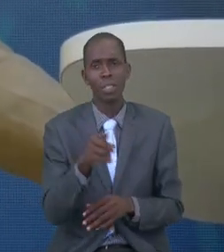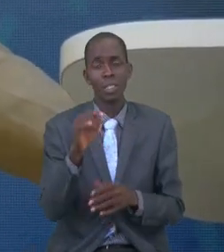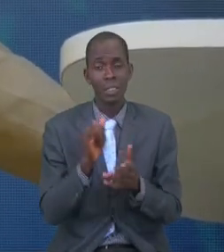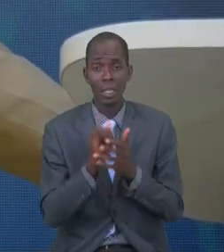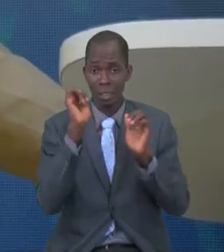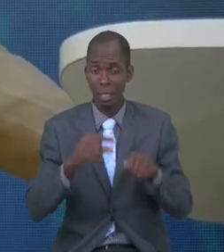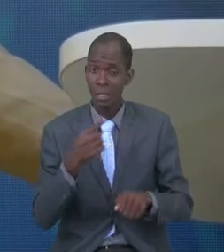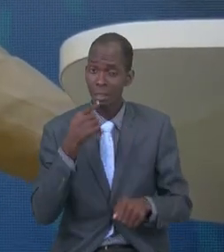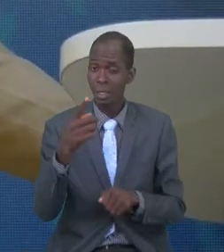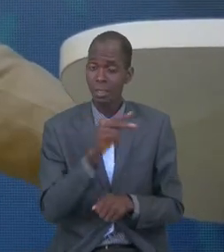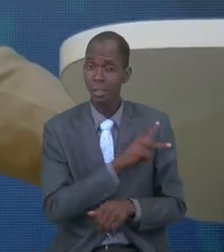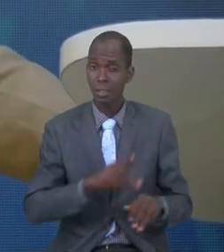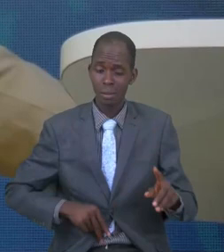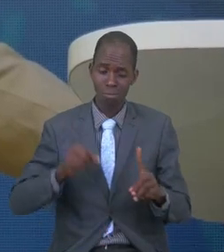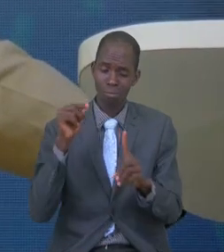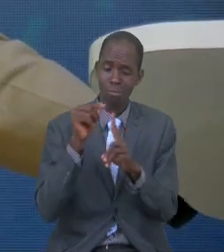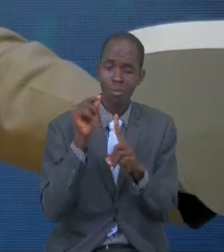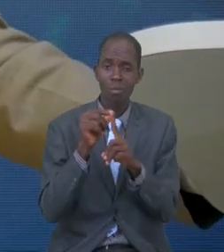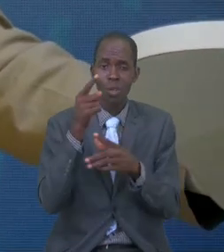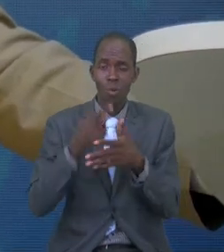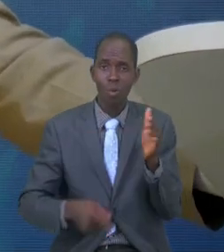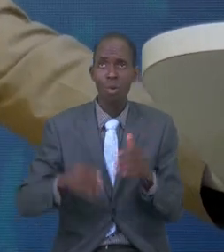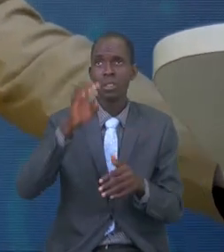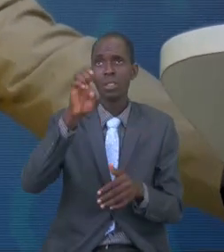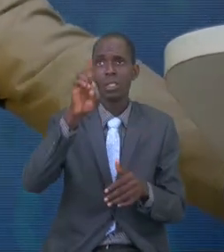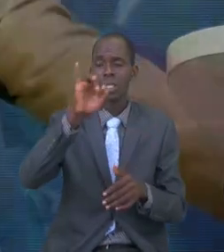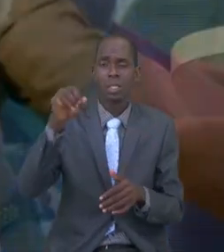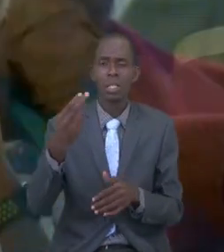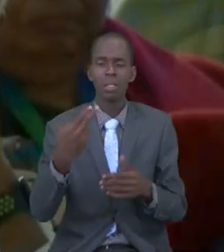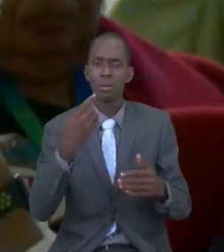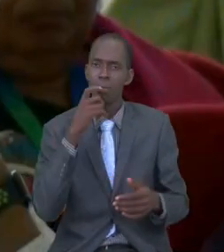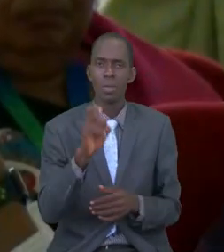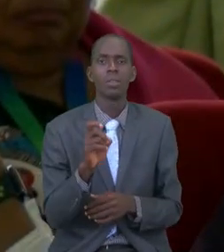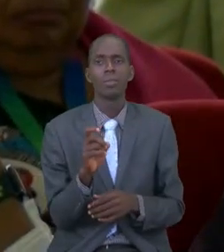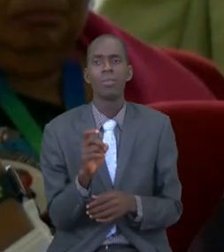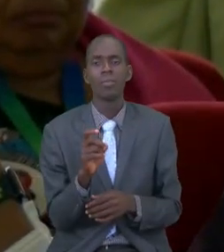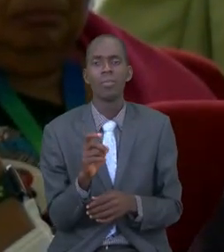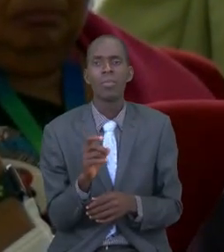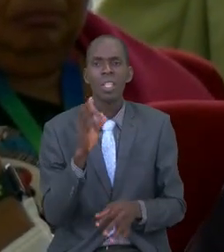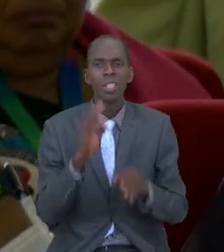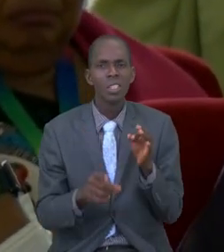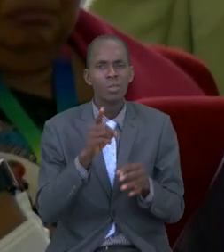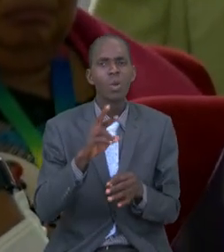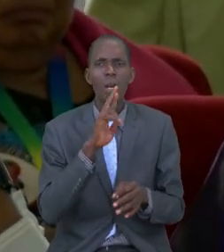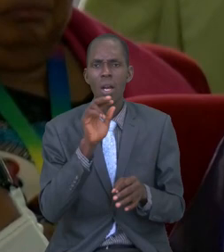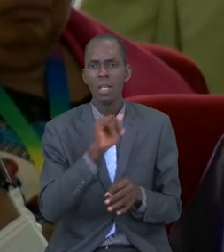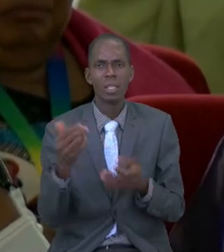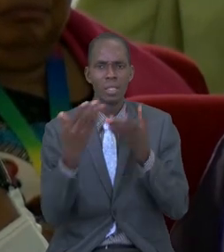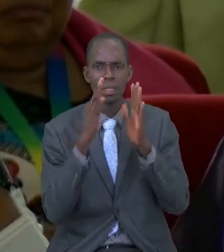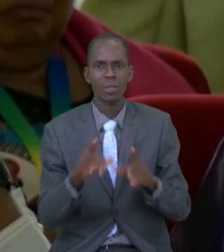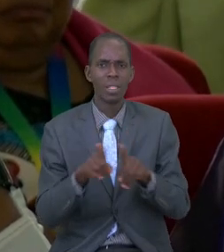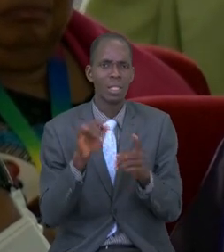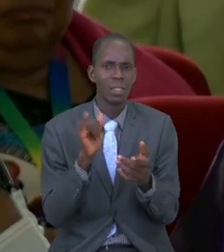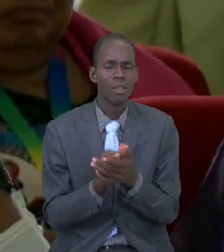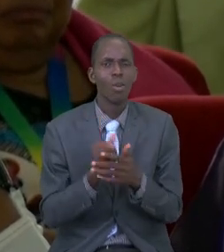king exactly what Elijah had said. If you were a servant like that unto